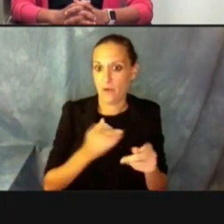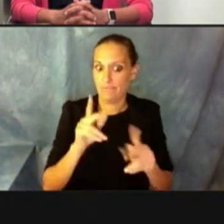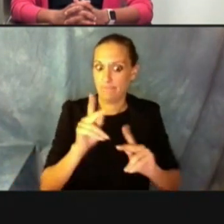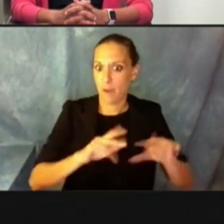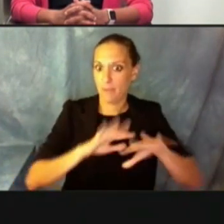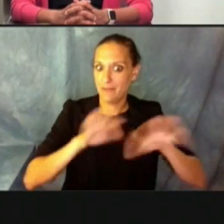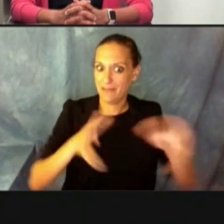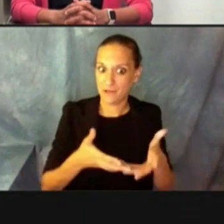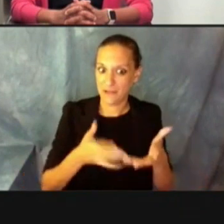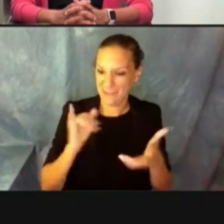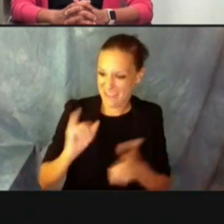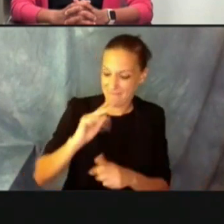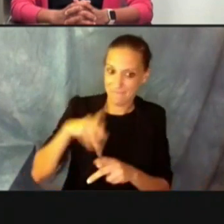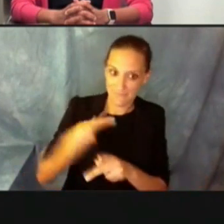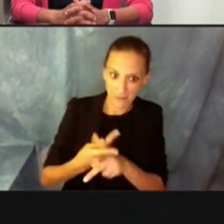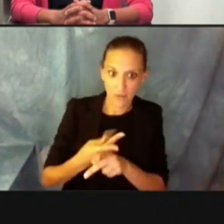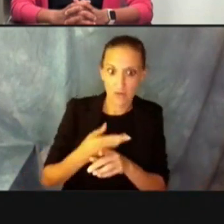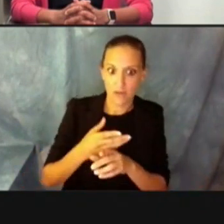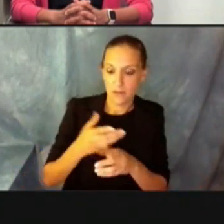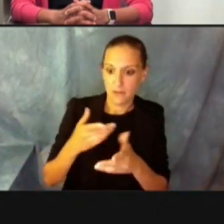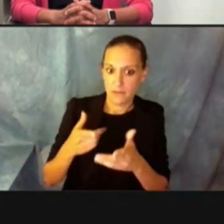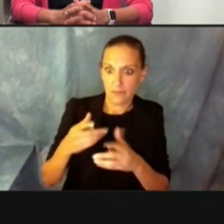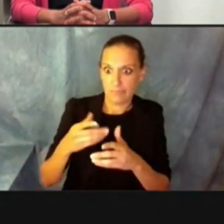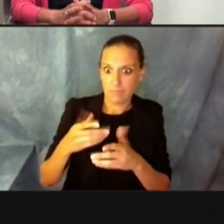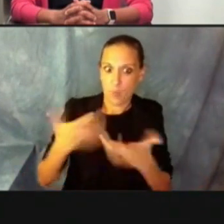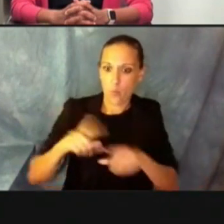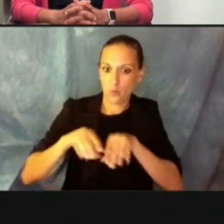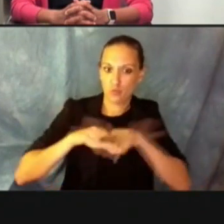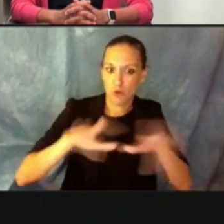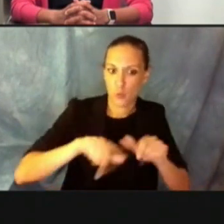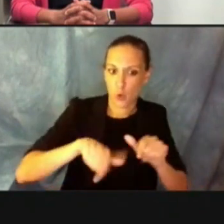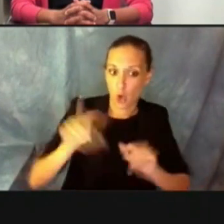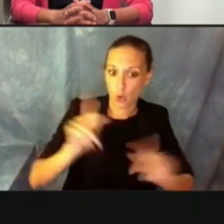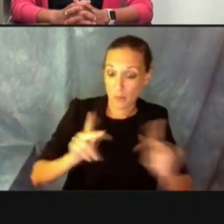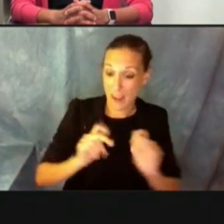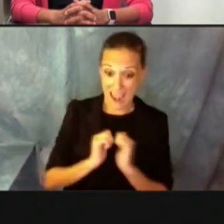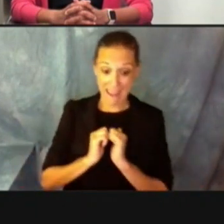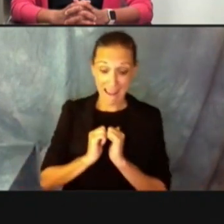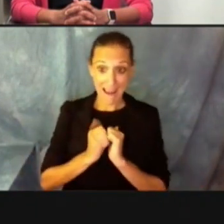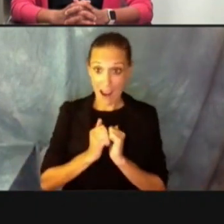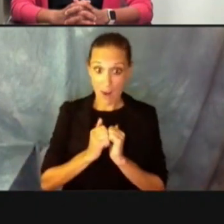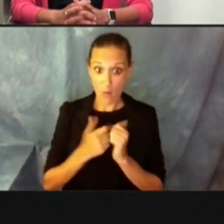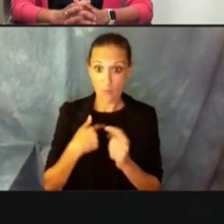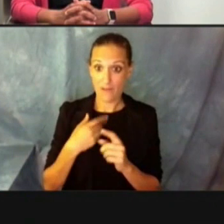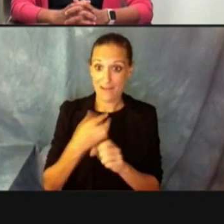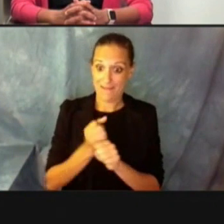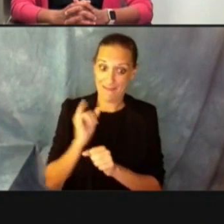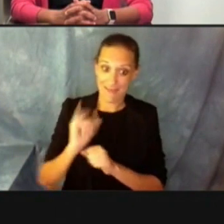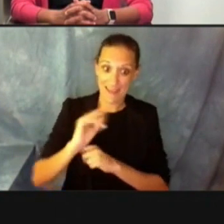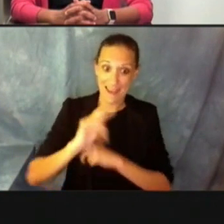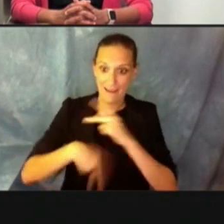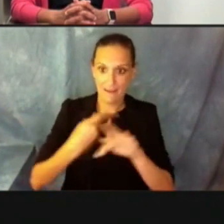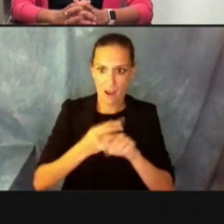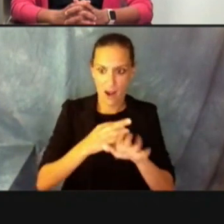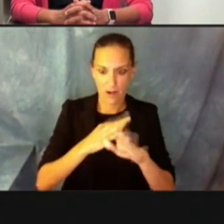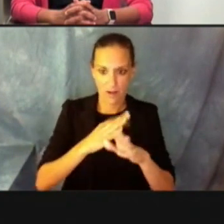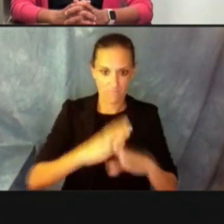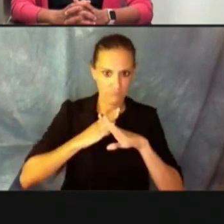the infection in that person be spread to other people. And the way we get that kind of herd immunity is